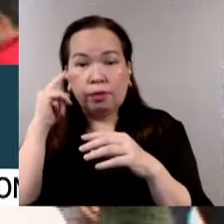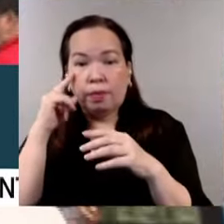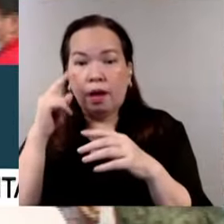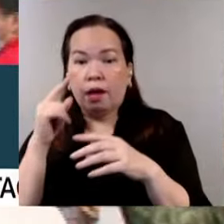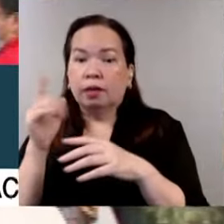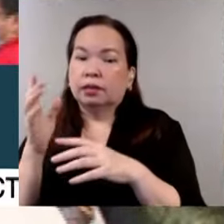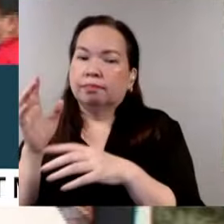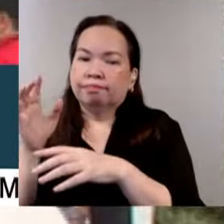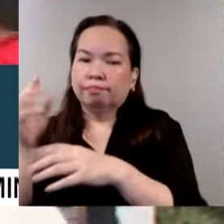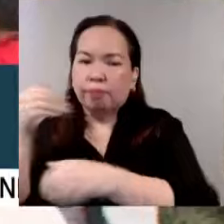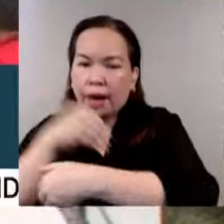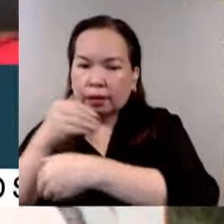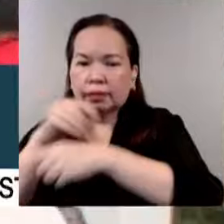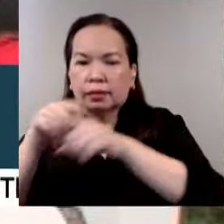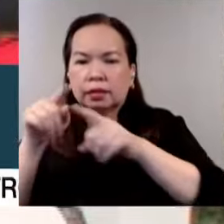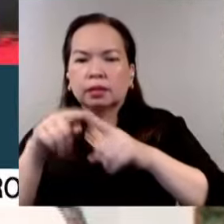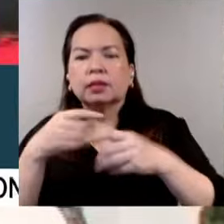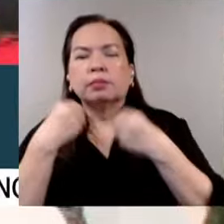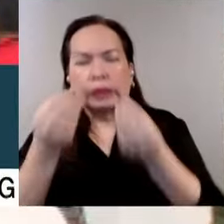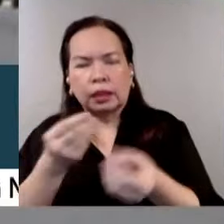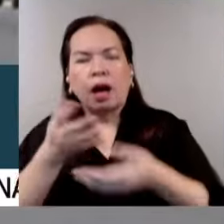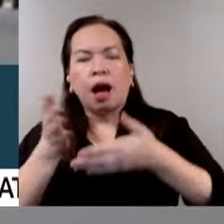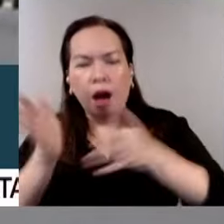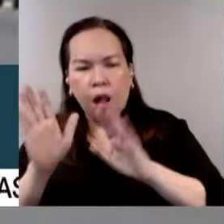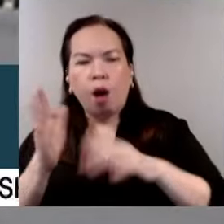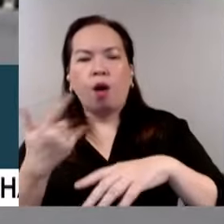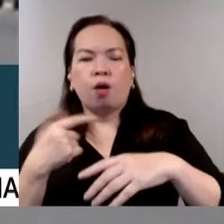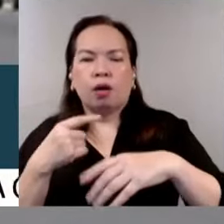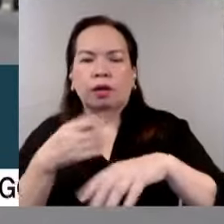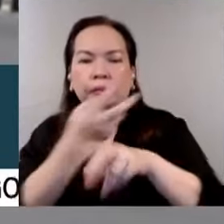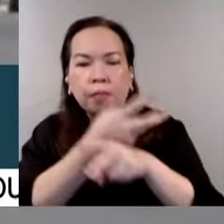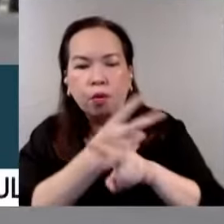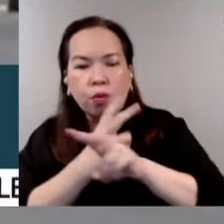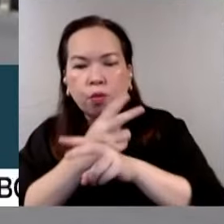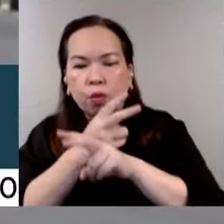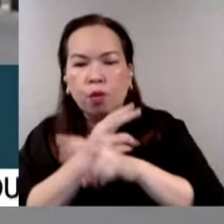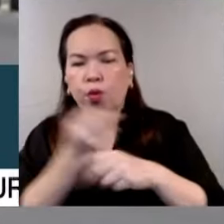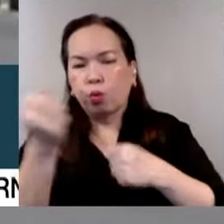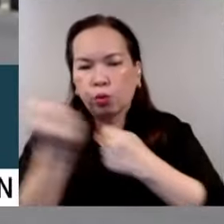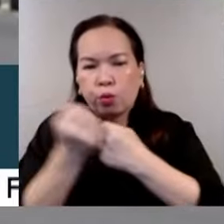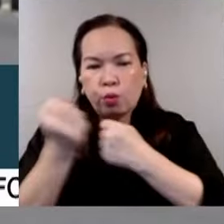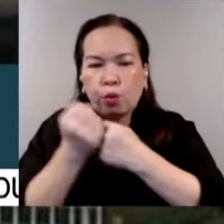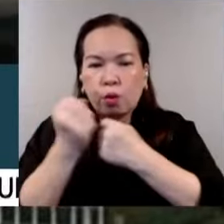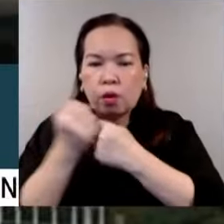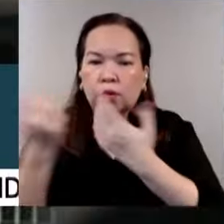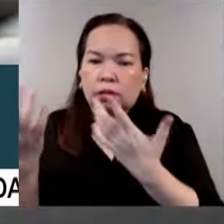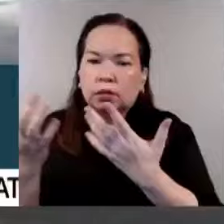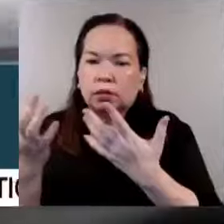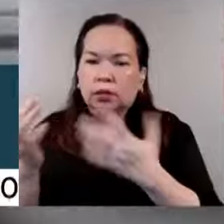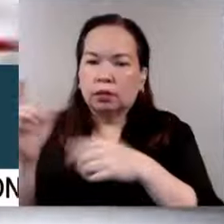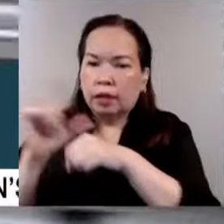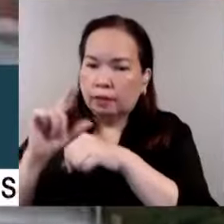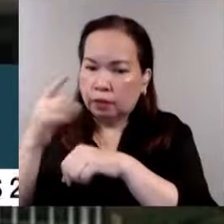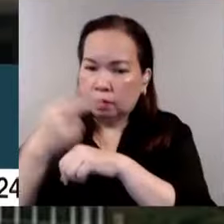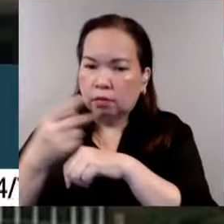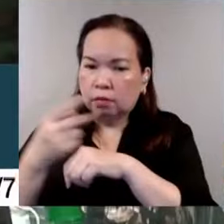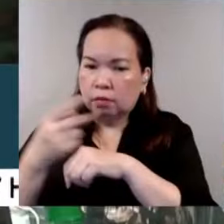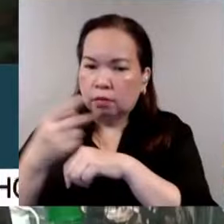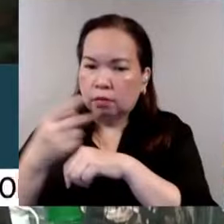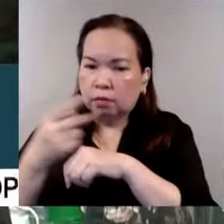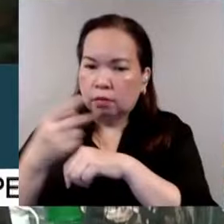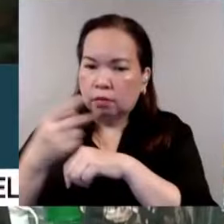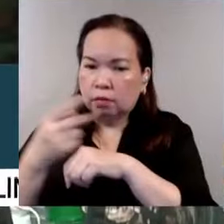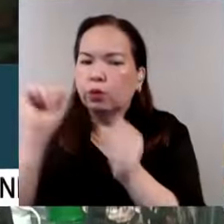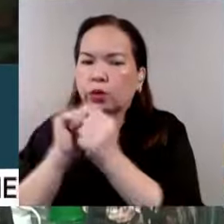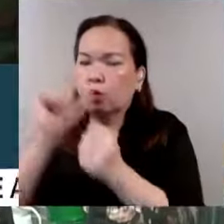the accessibility of credit to domestic enterprises through financing mechanisms like low interest or flexible loan programs.